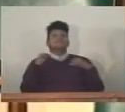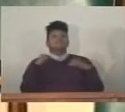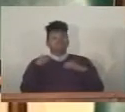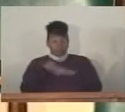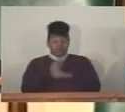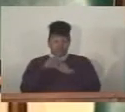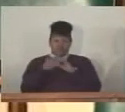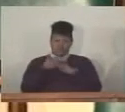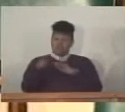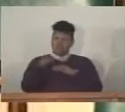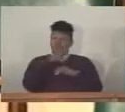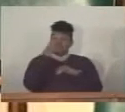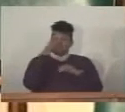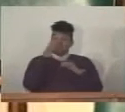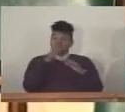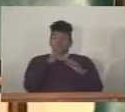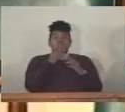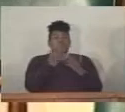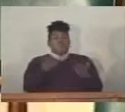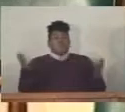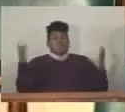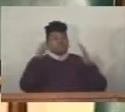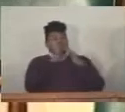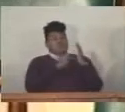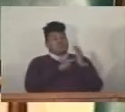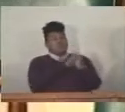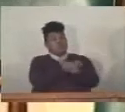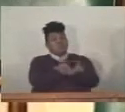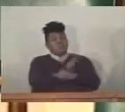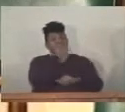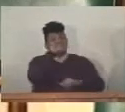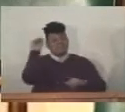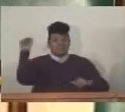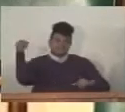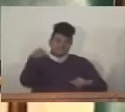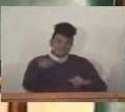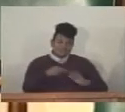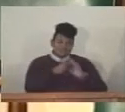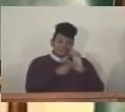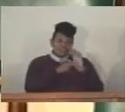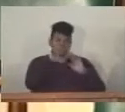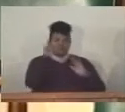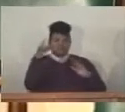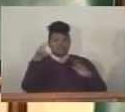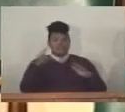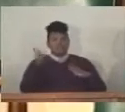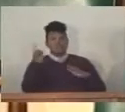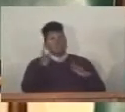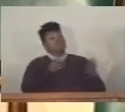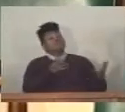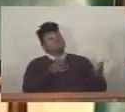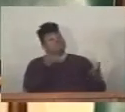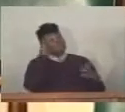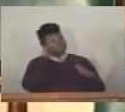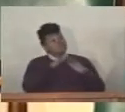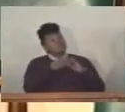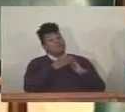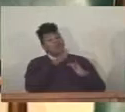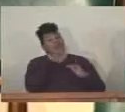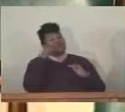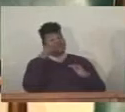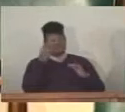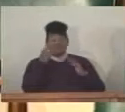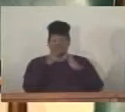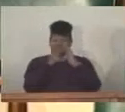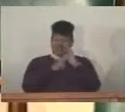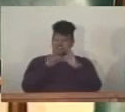Agricultural Commodities Regulatory Authority CES Regulations 2018, and whereas it is desirable for the Jamaica Agricultural Commodities